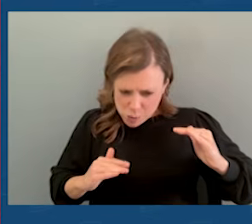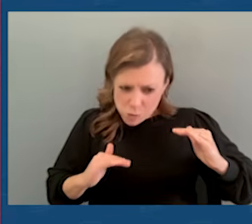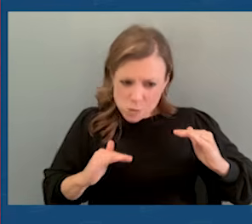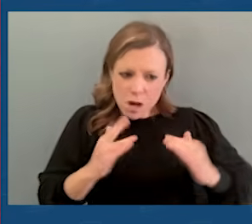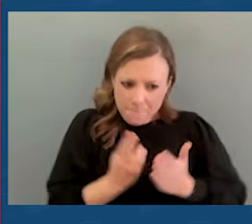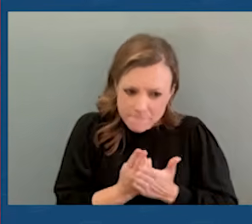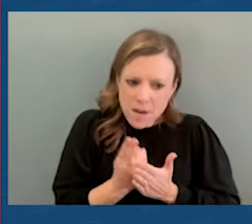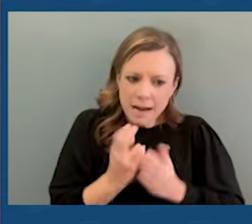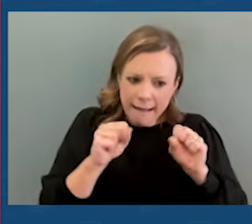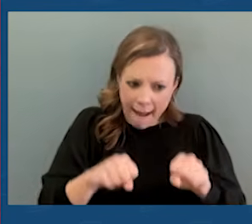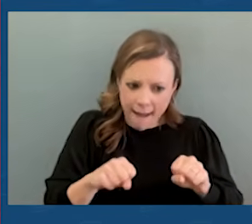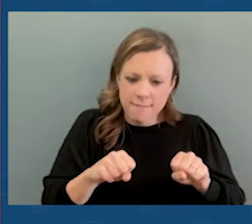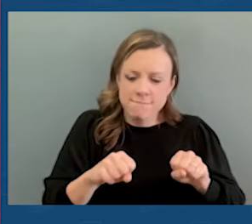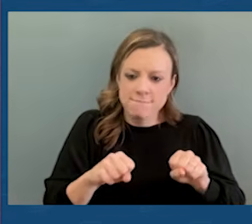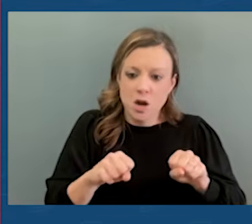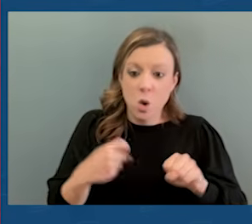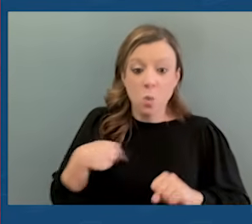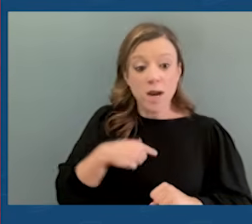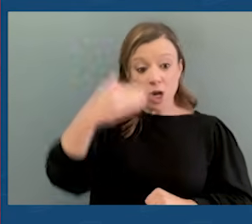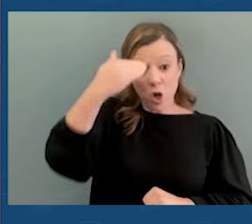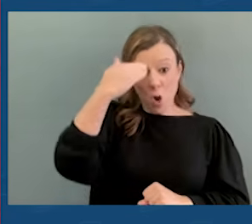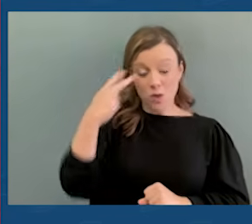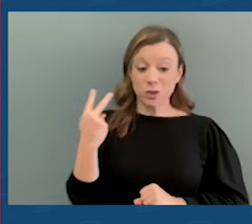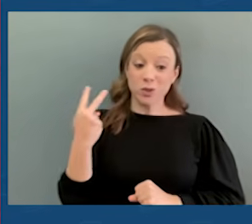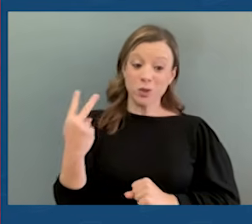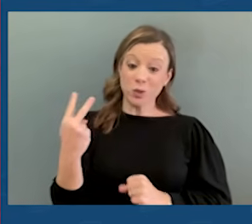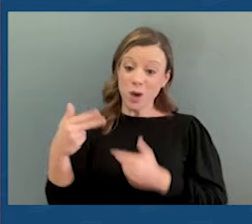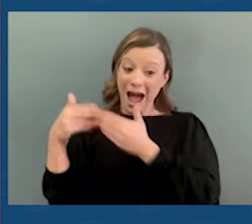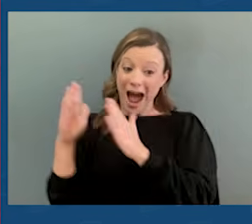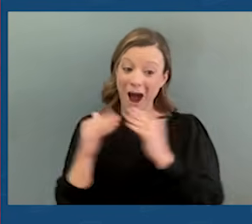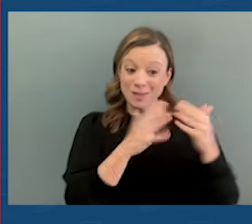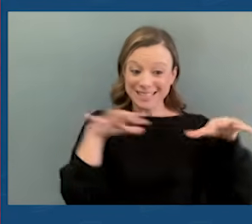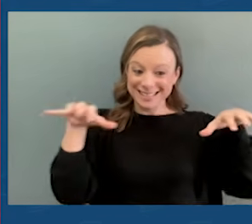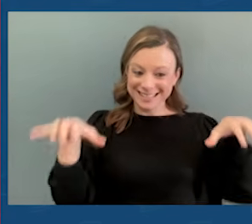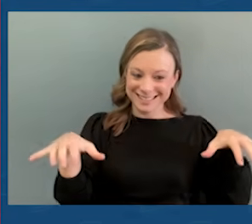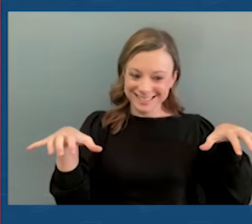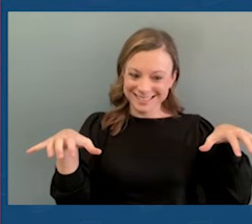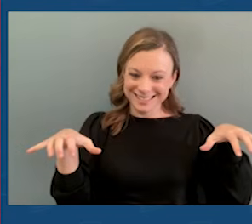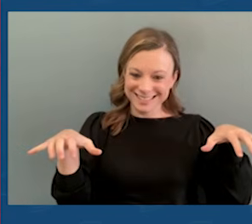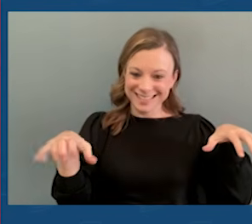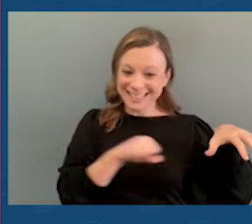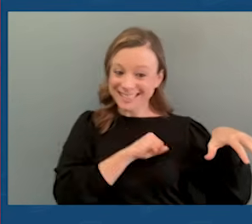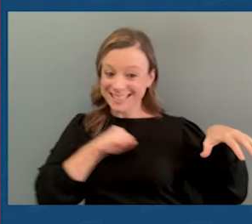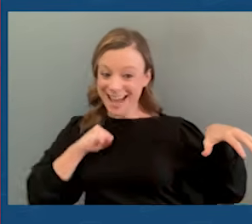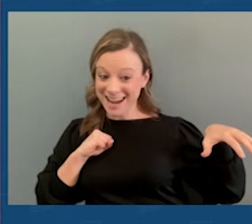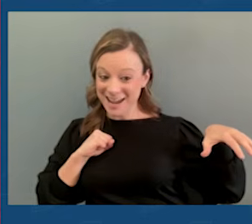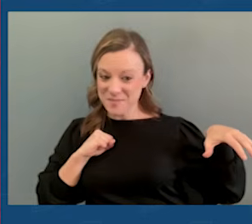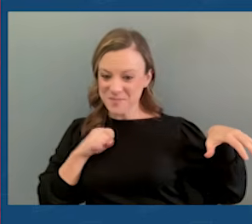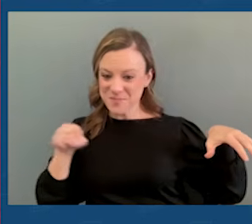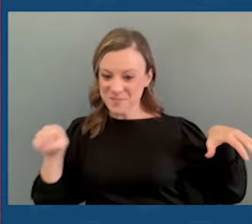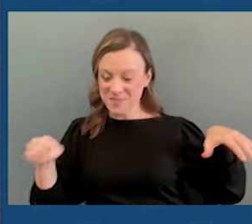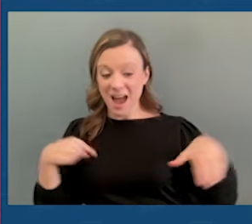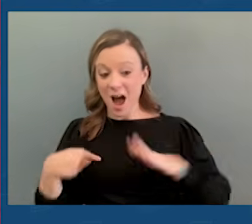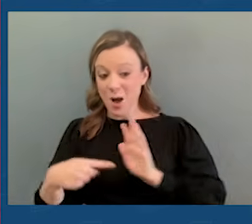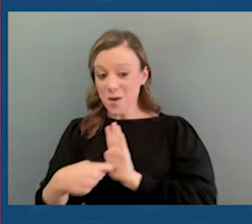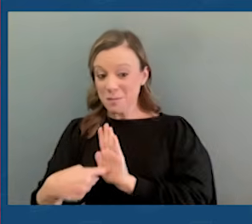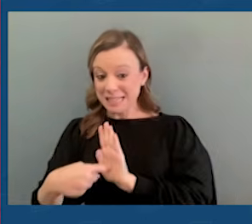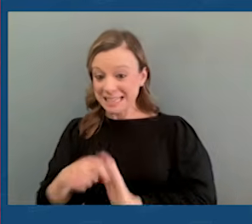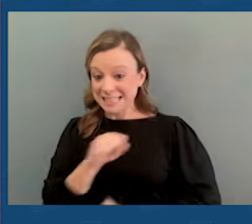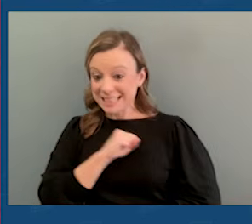two houses, two great houses. We got the Senate, I represent the Senate, but I got a wonder